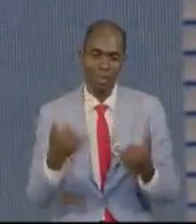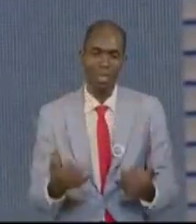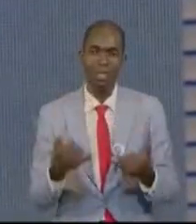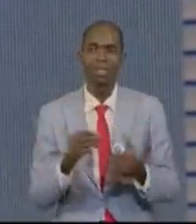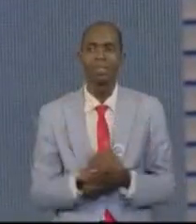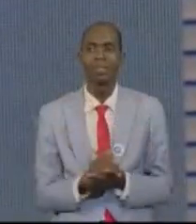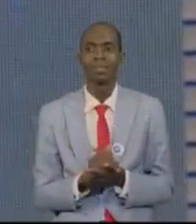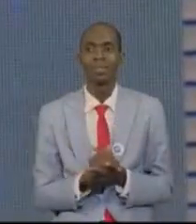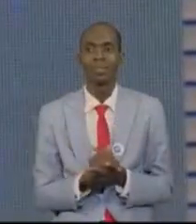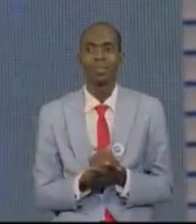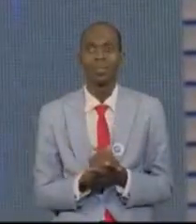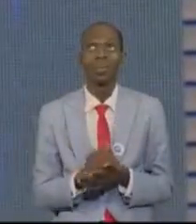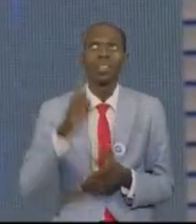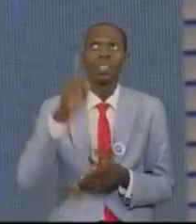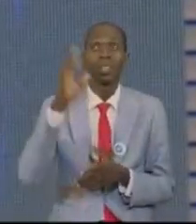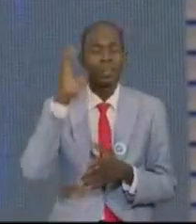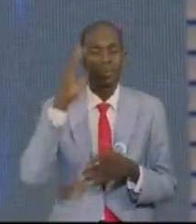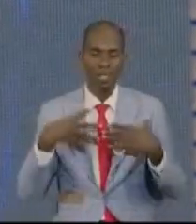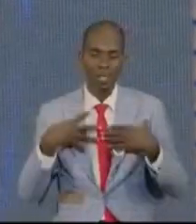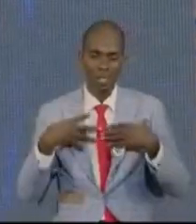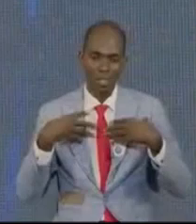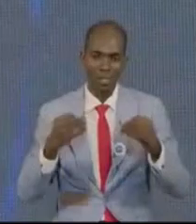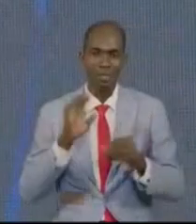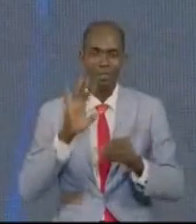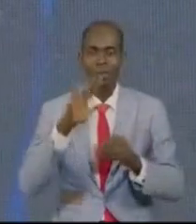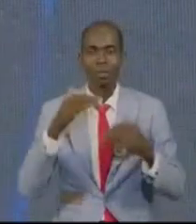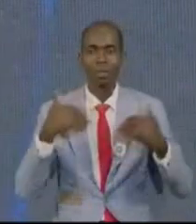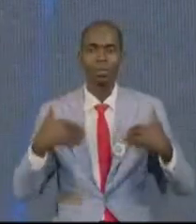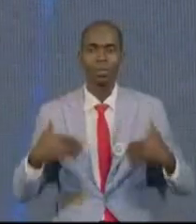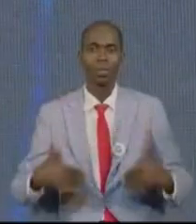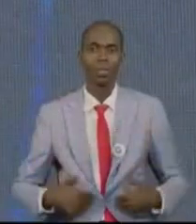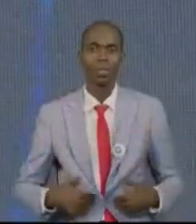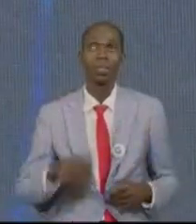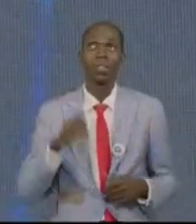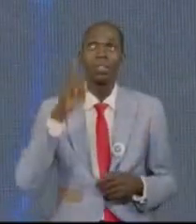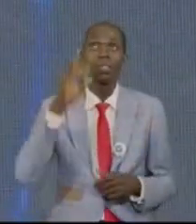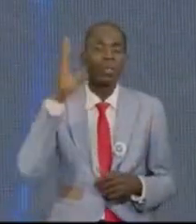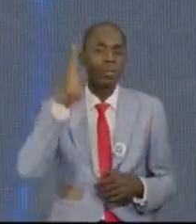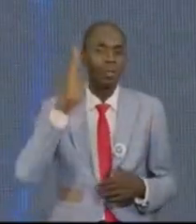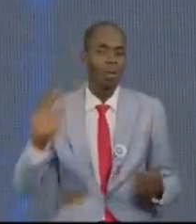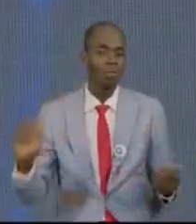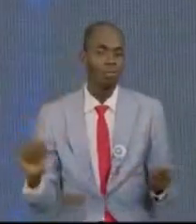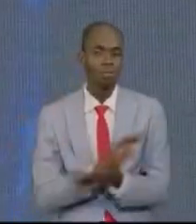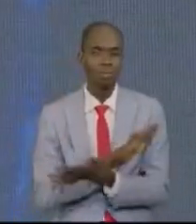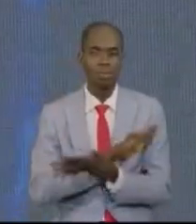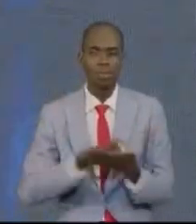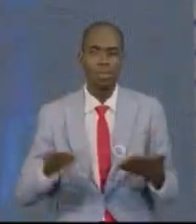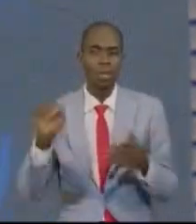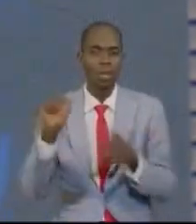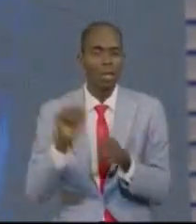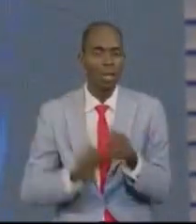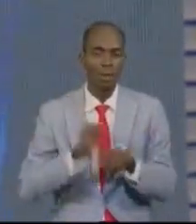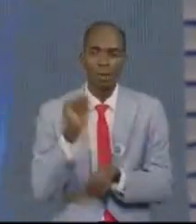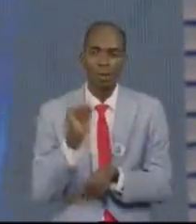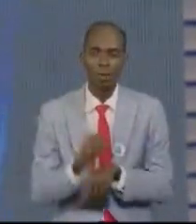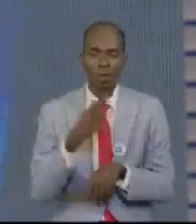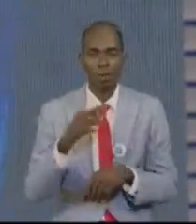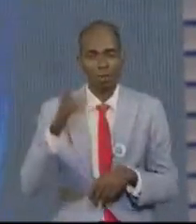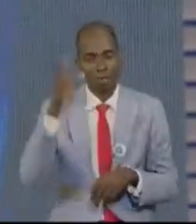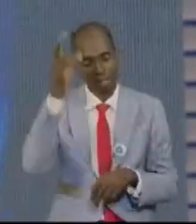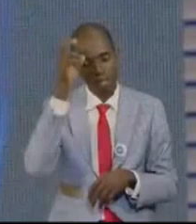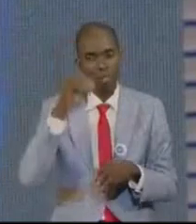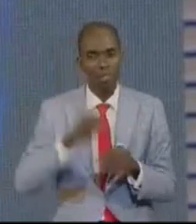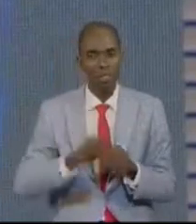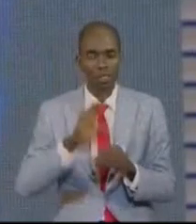He will heal your body. It will destroy every work of the devil in your